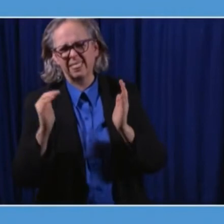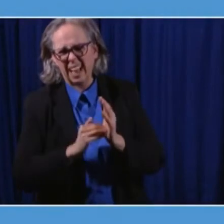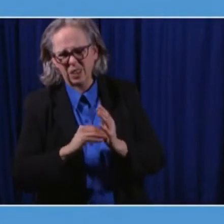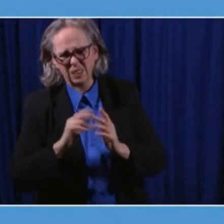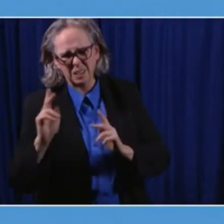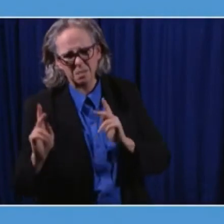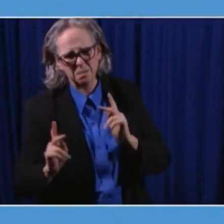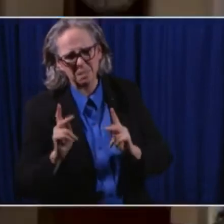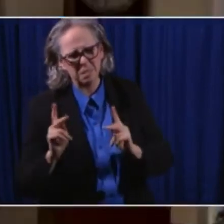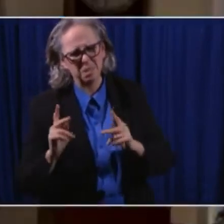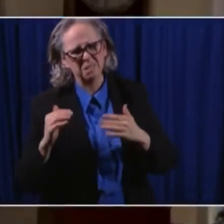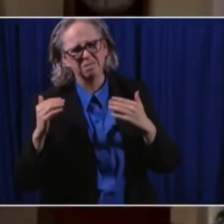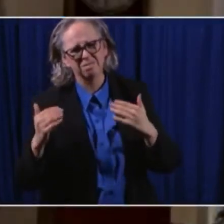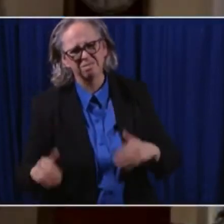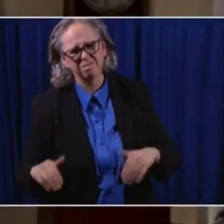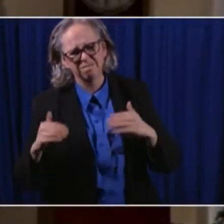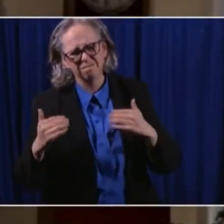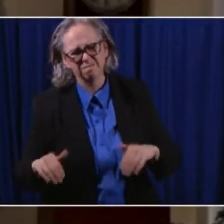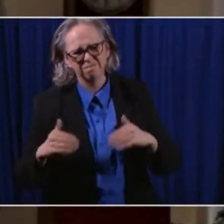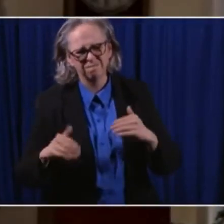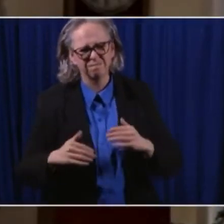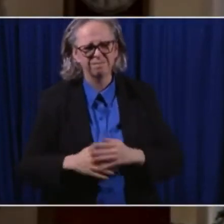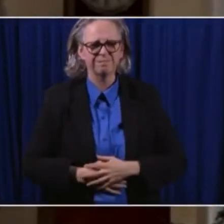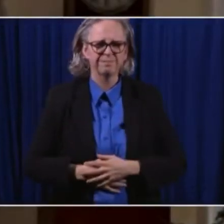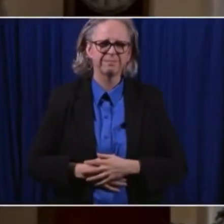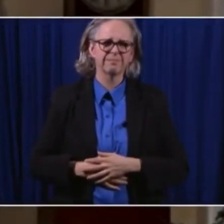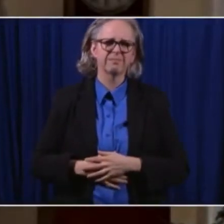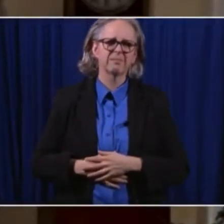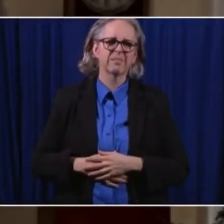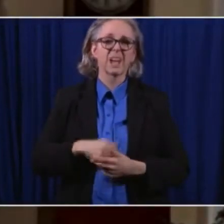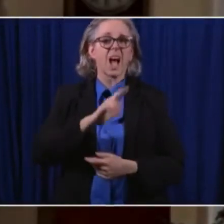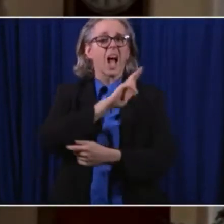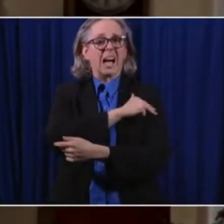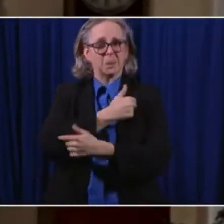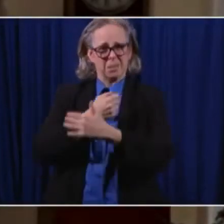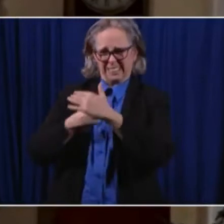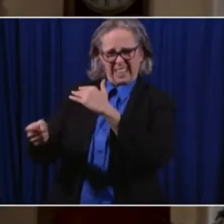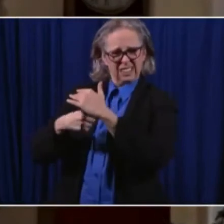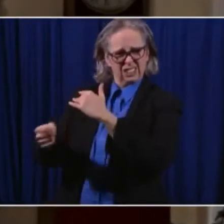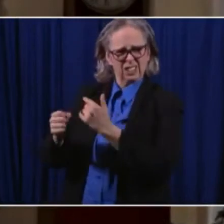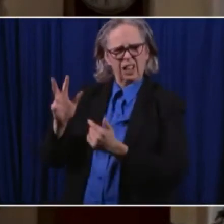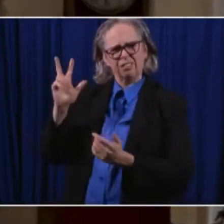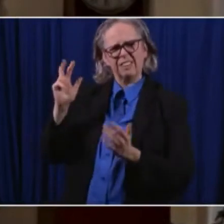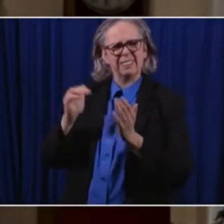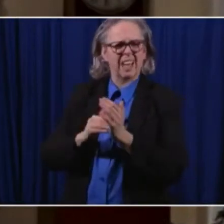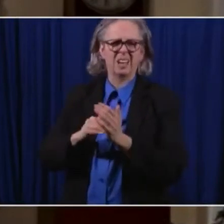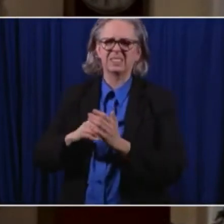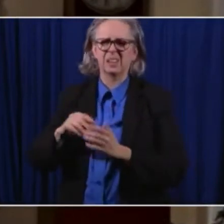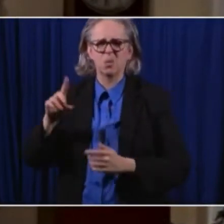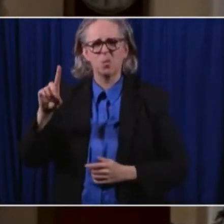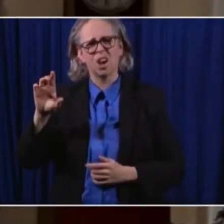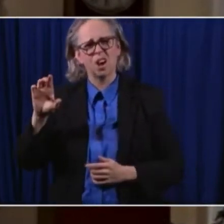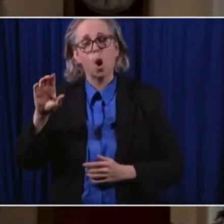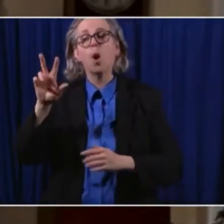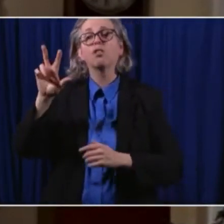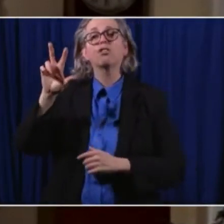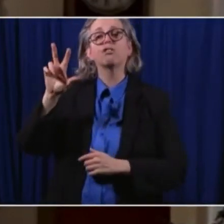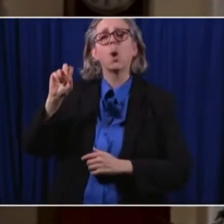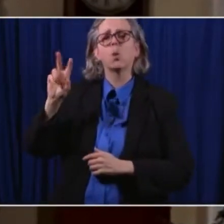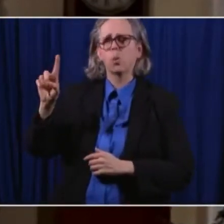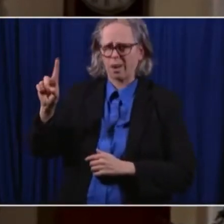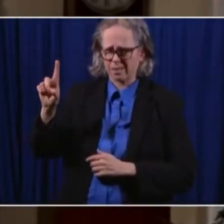pandemic. In addition, we have 301 new hospitalizations, and we have 37 new ICU admissions reported in the last 24